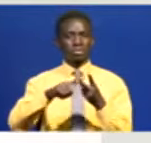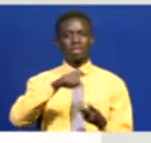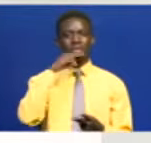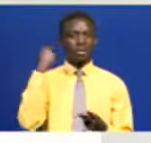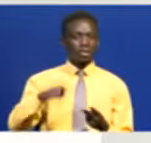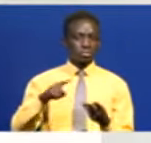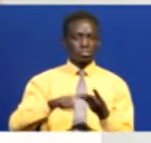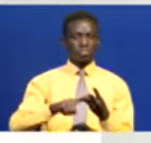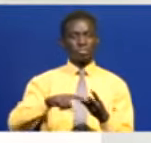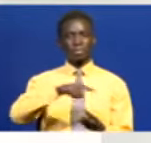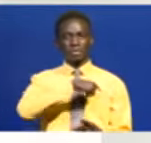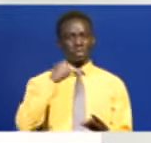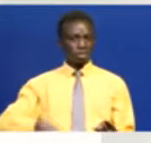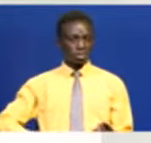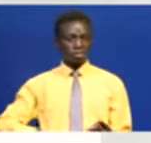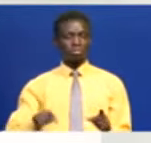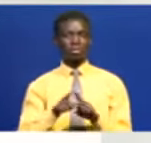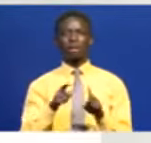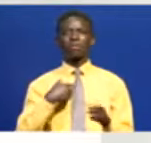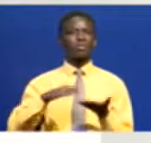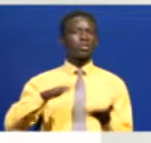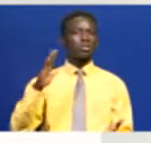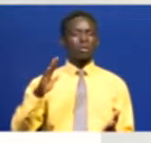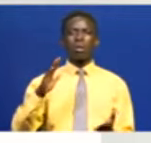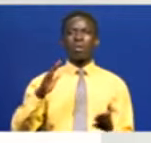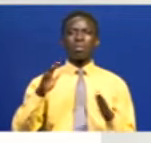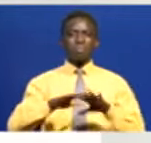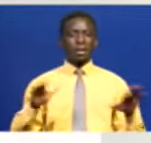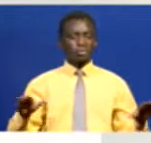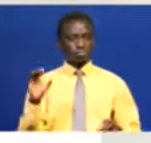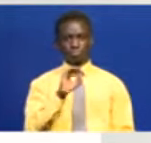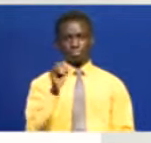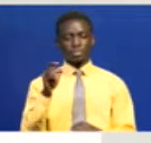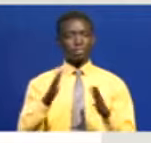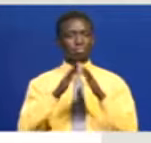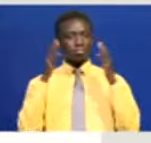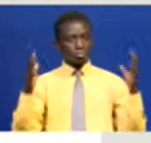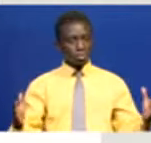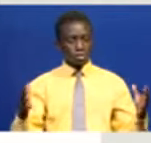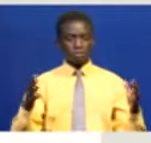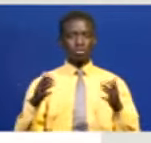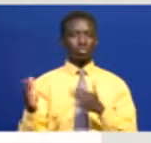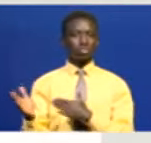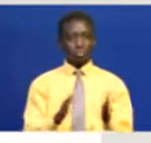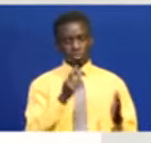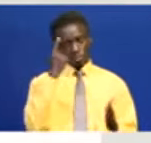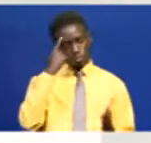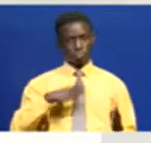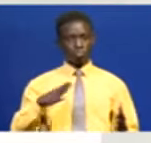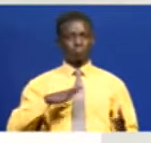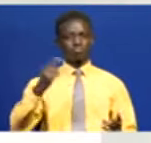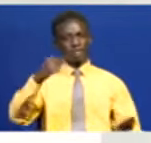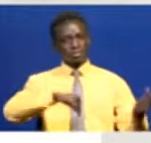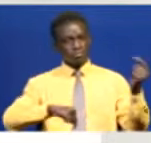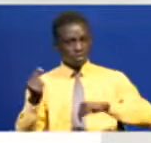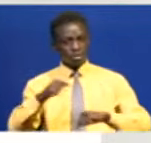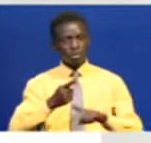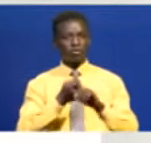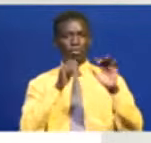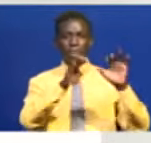you know, but they don't have a big market in Africa. So this is a very big opportunity for the business people to come in from agriculture,